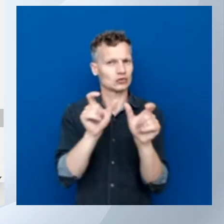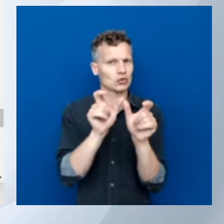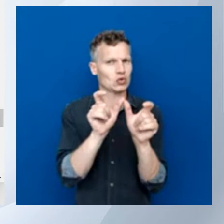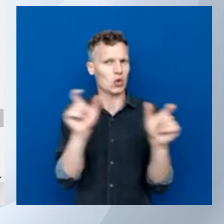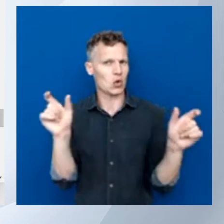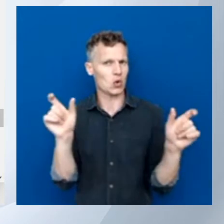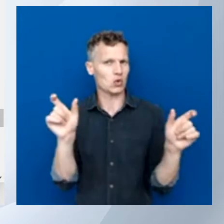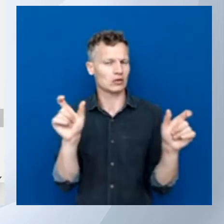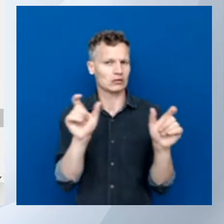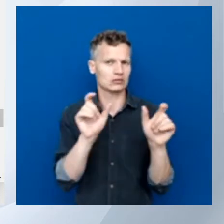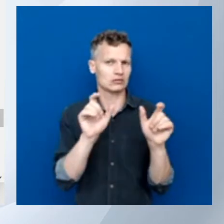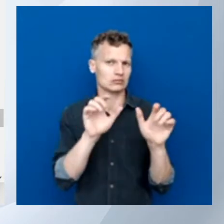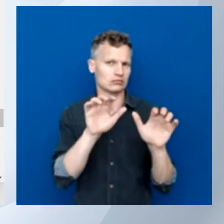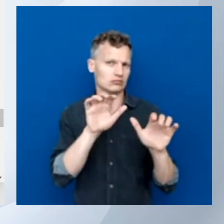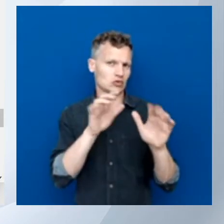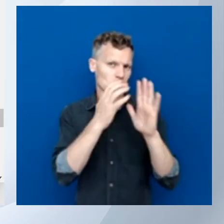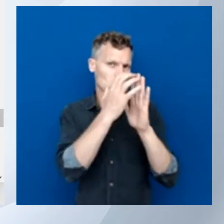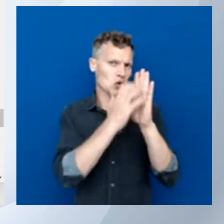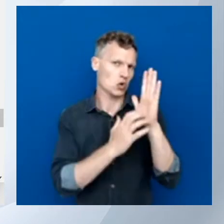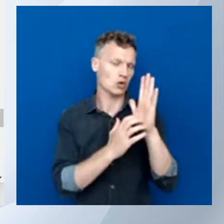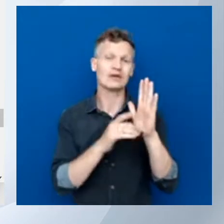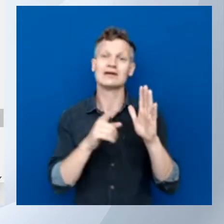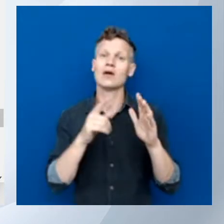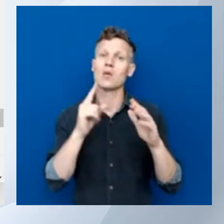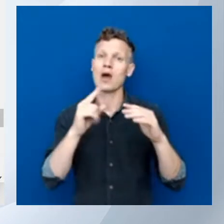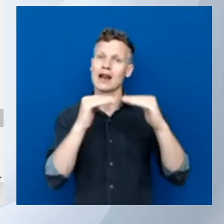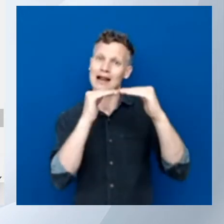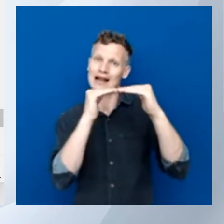details for each layers of the classification model.